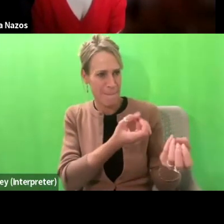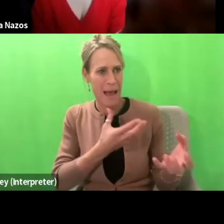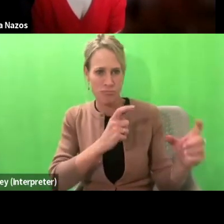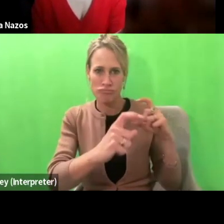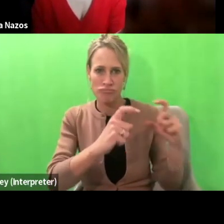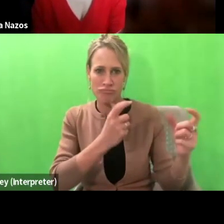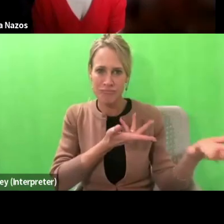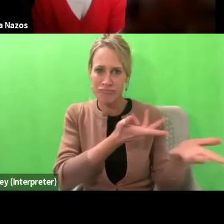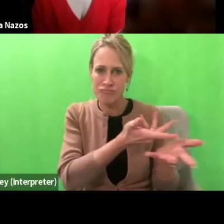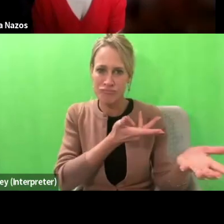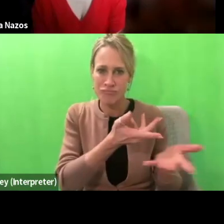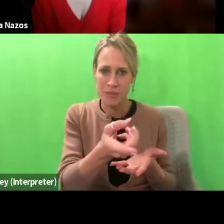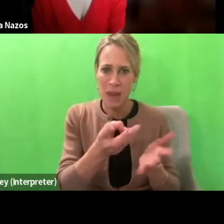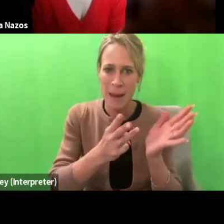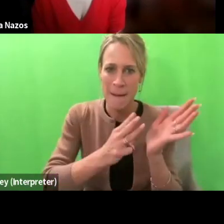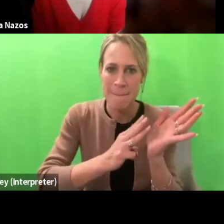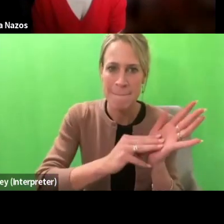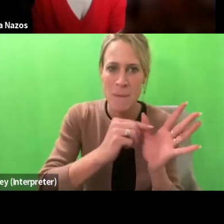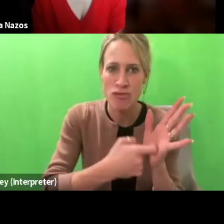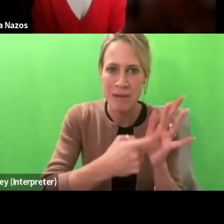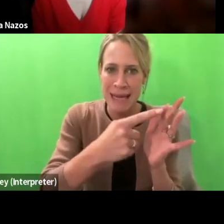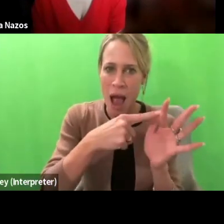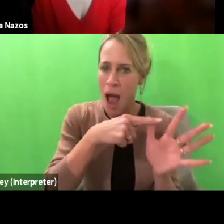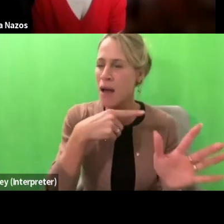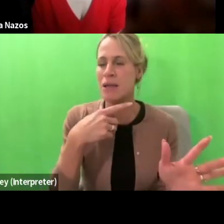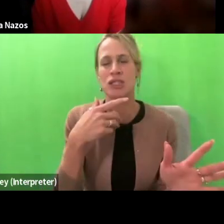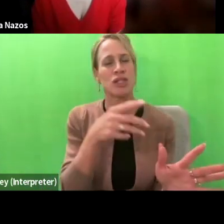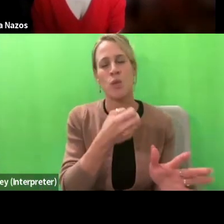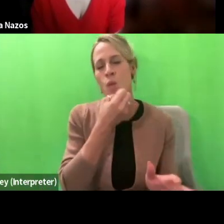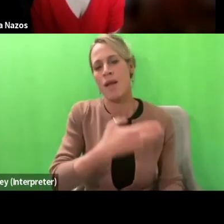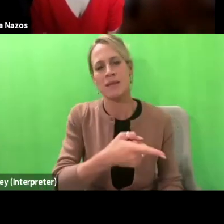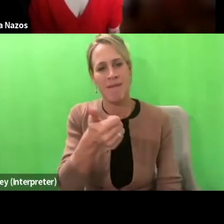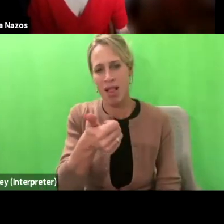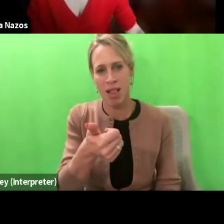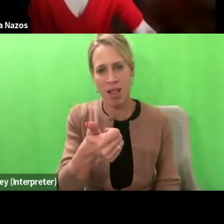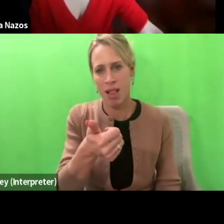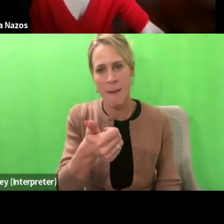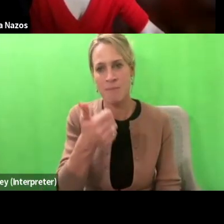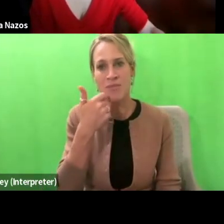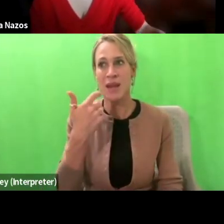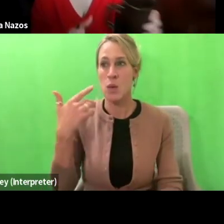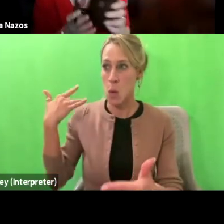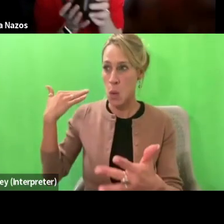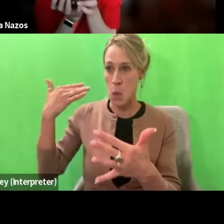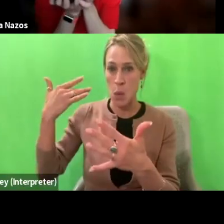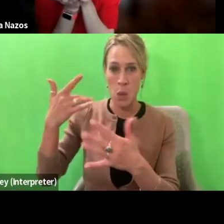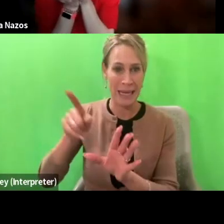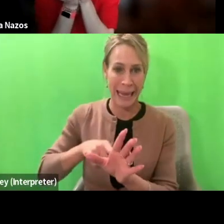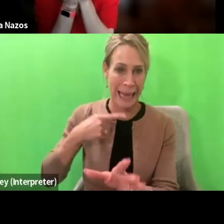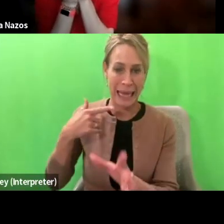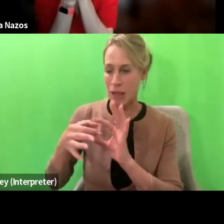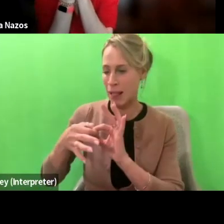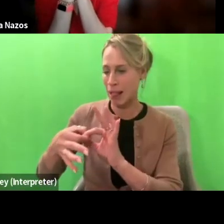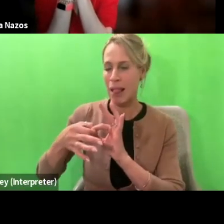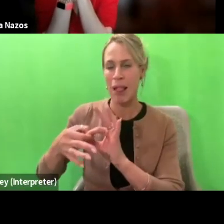Maria has been wonderful, and it is true that because we were working for so many years, we've sort